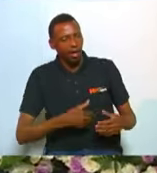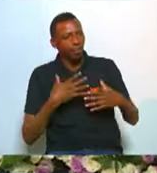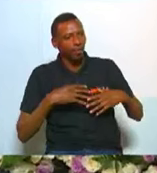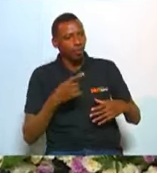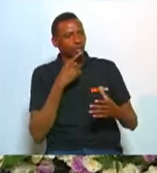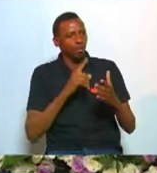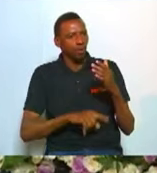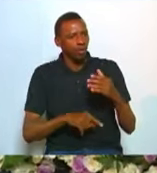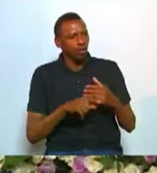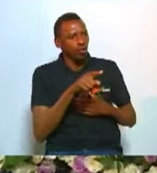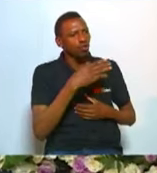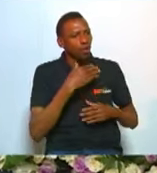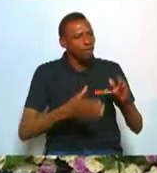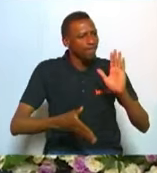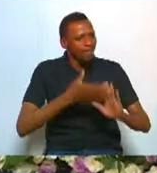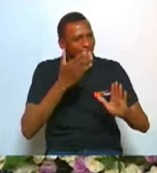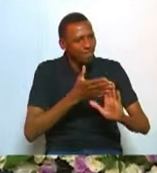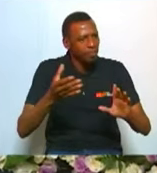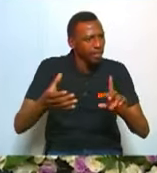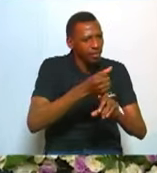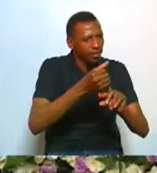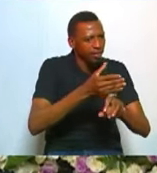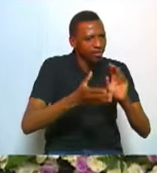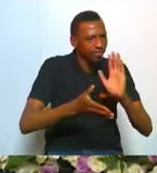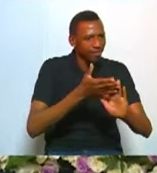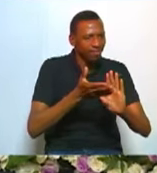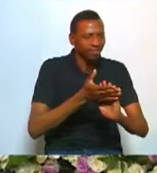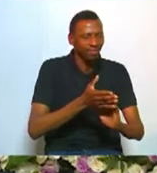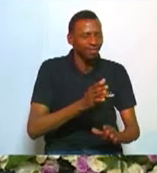find quick achievement.